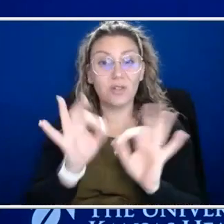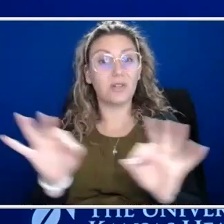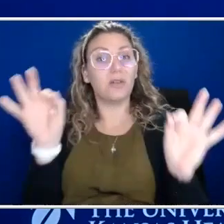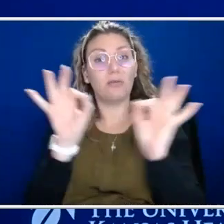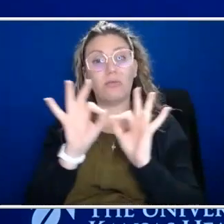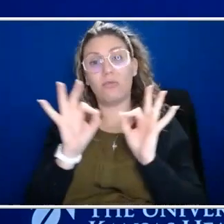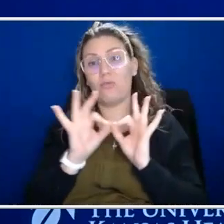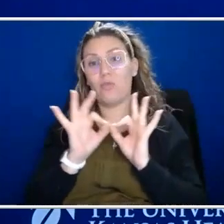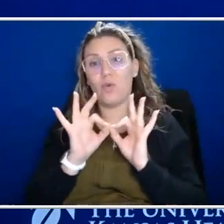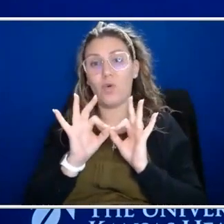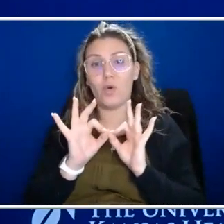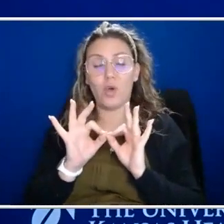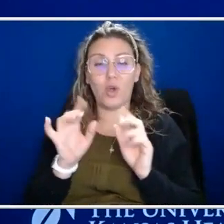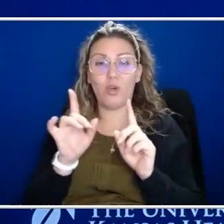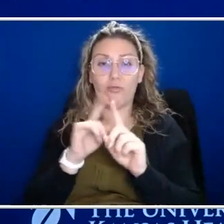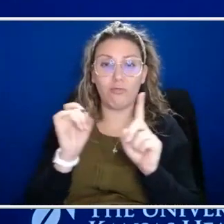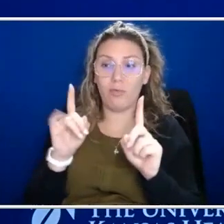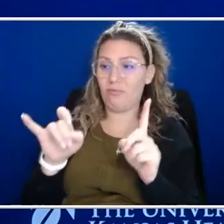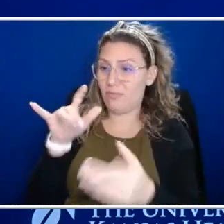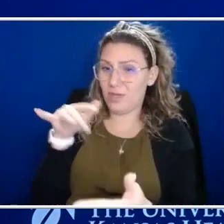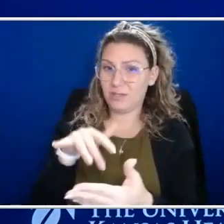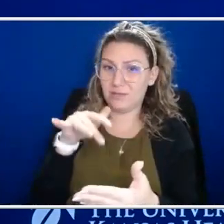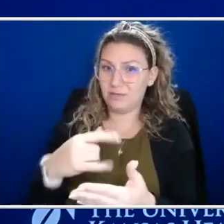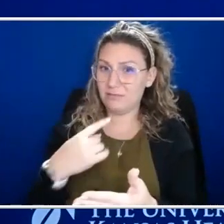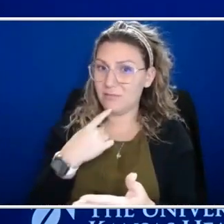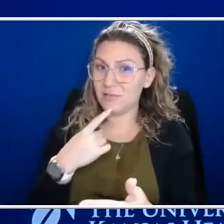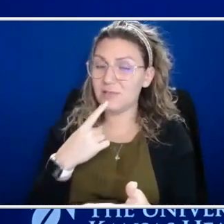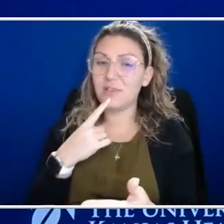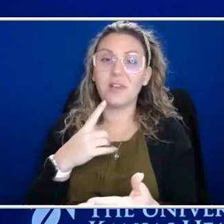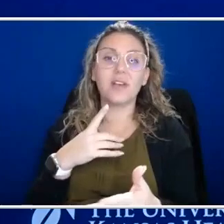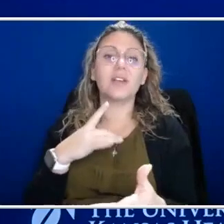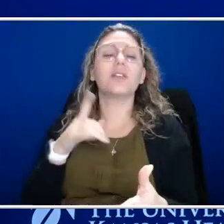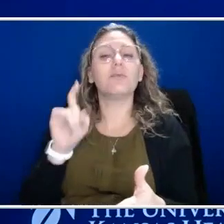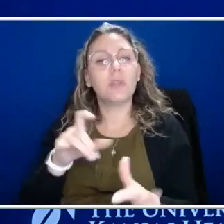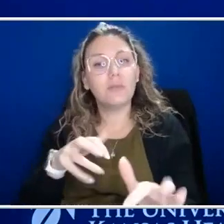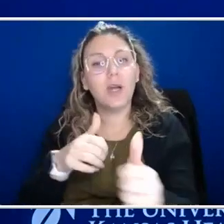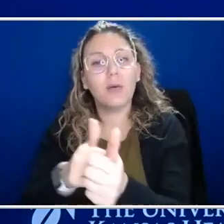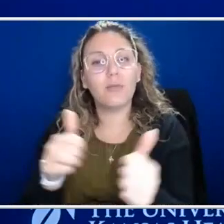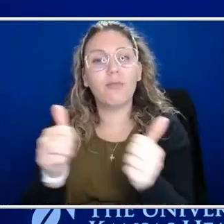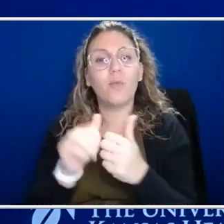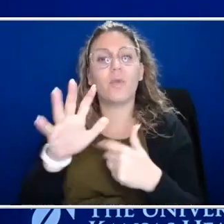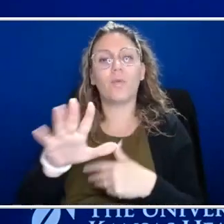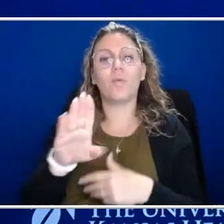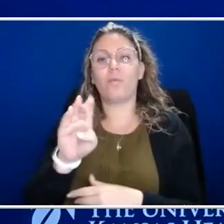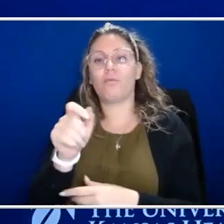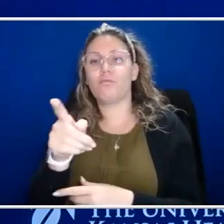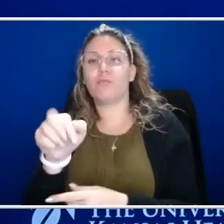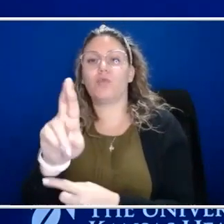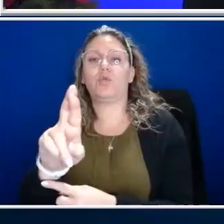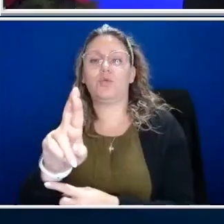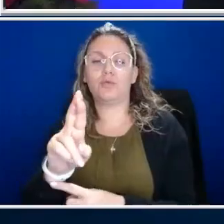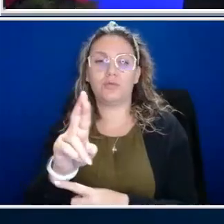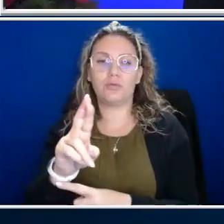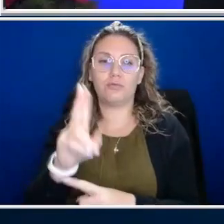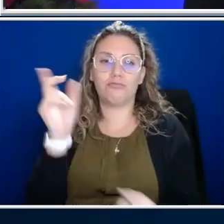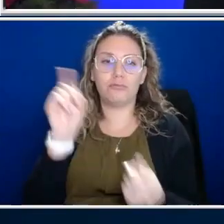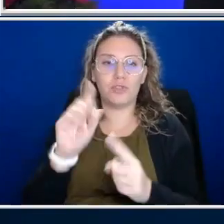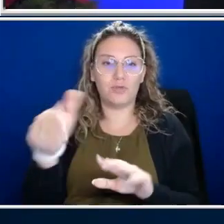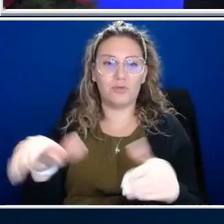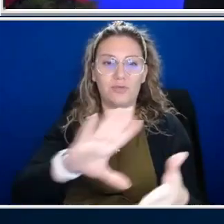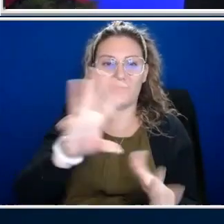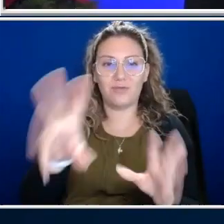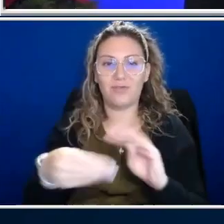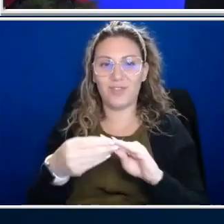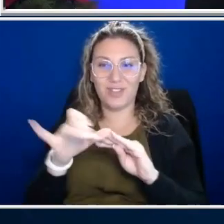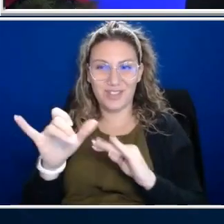Family Foundation study says, to be updated with your booster to help reduce your risk of death overall. Is that your final thought, or do you